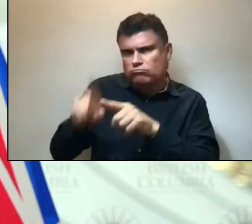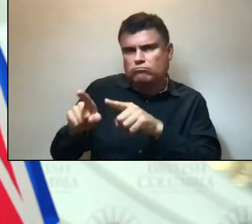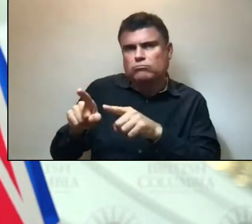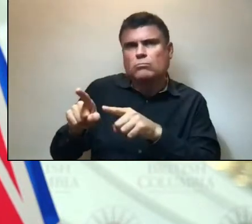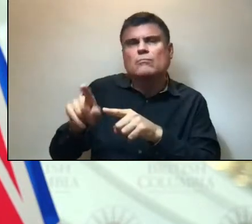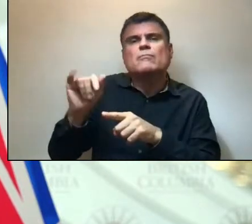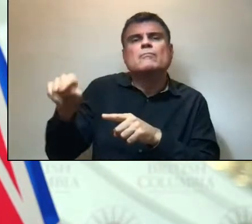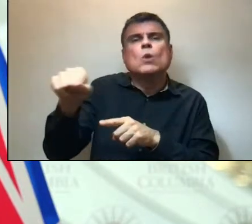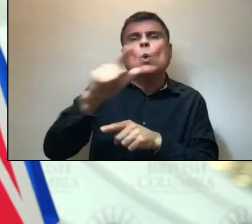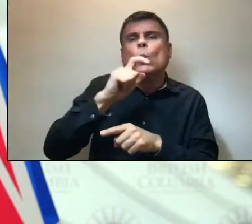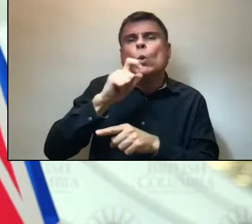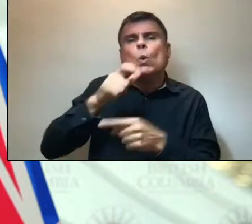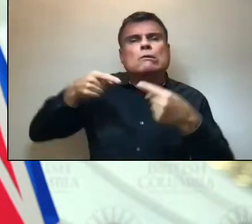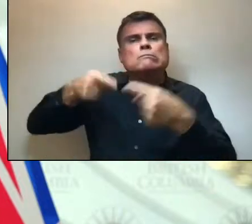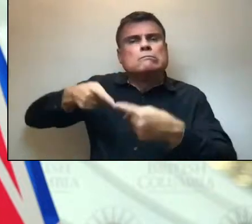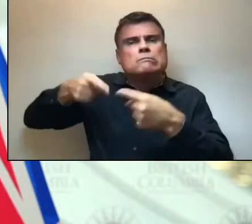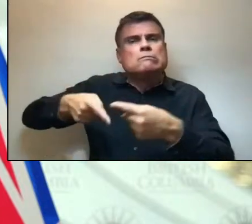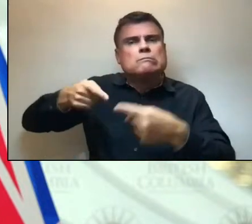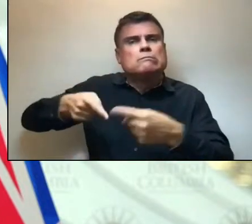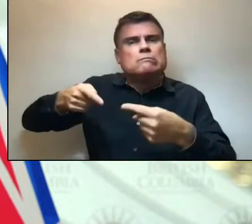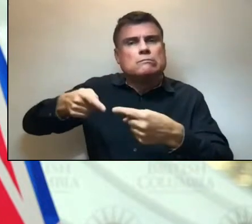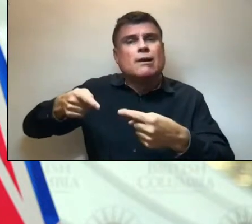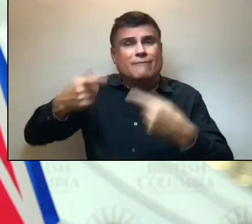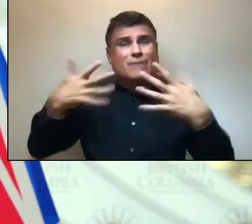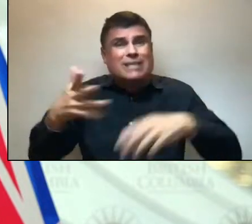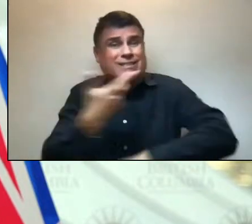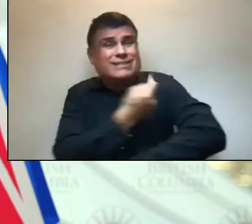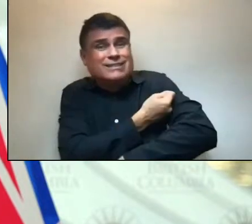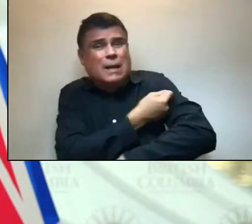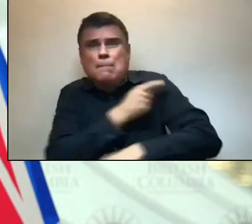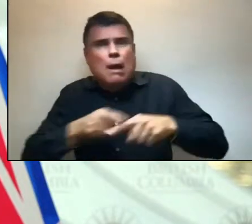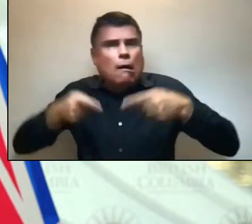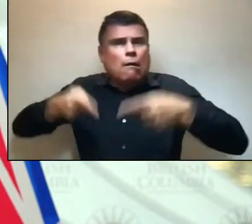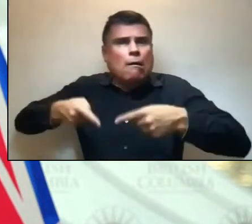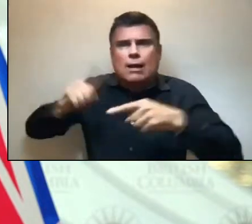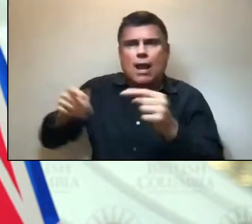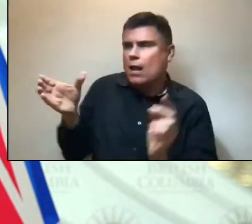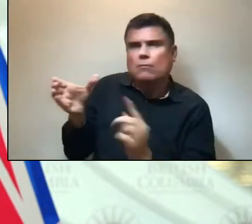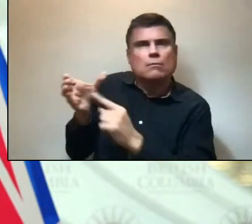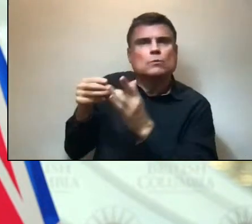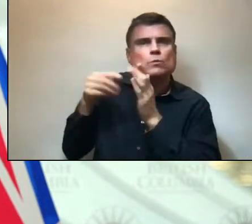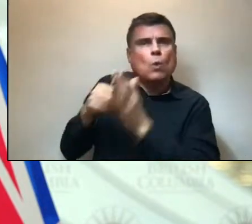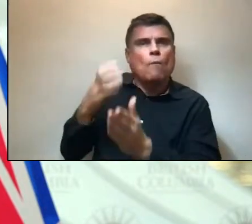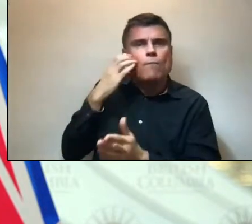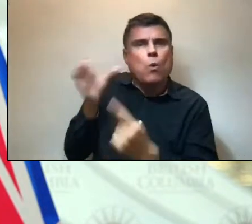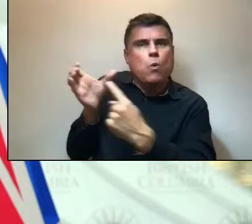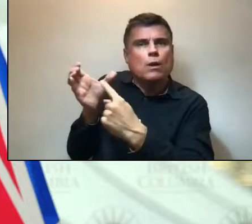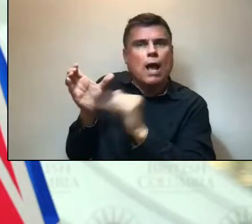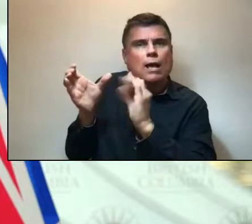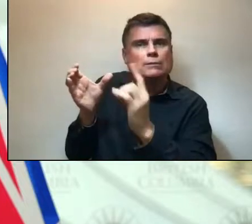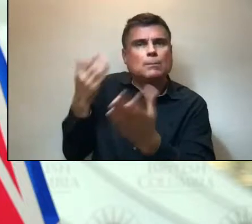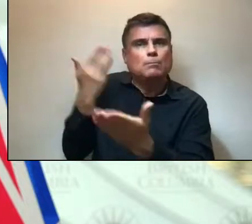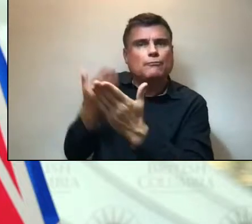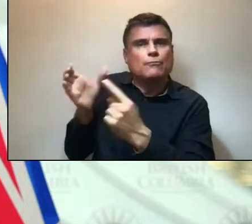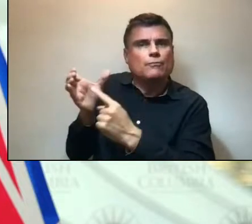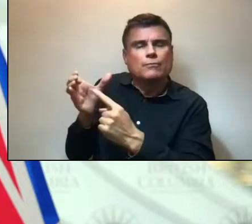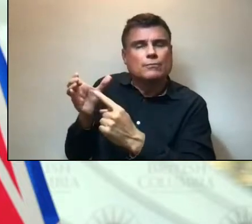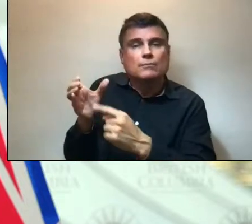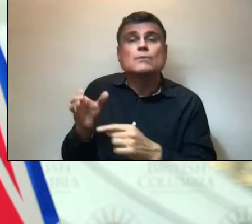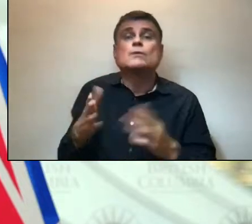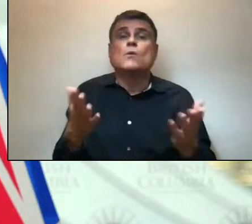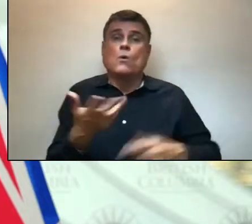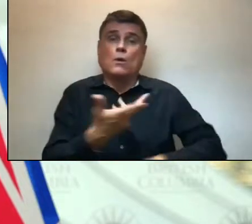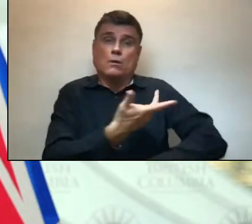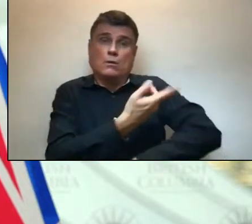entered into the registry. Currently, as you all know, people are required to be fully vaccinated with a complete series of Health Canada-approved